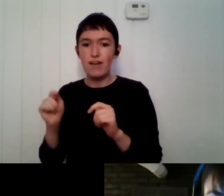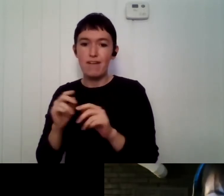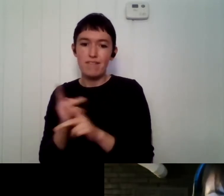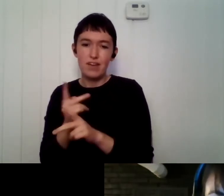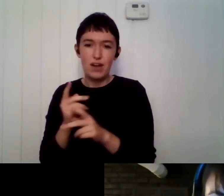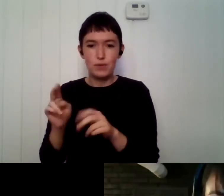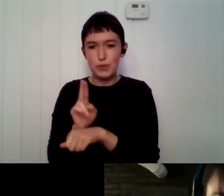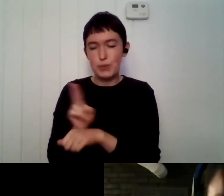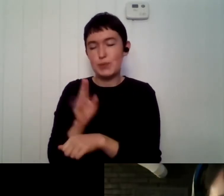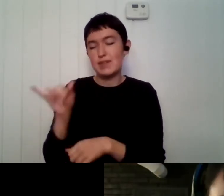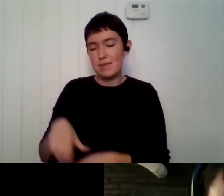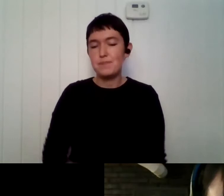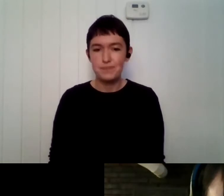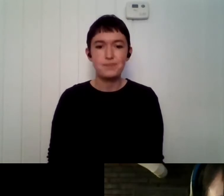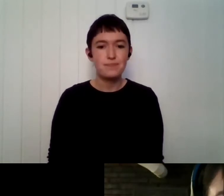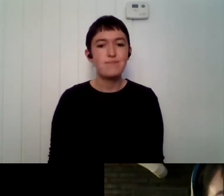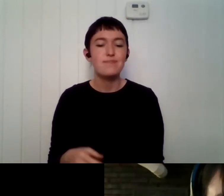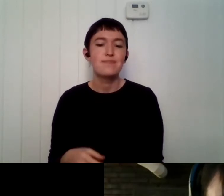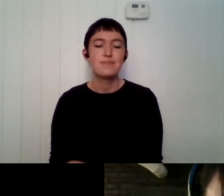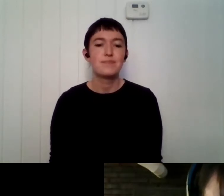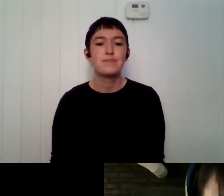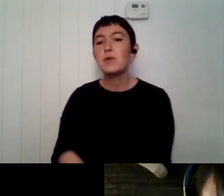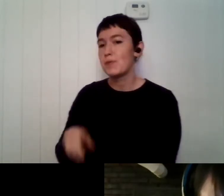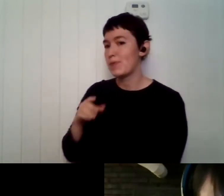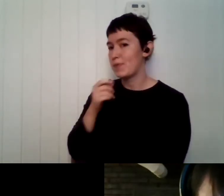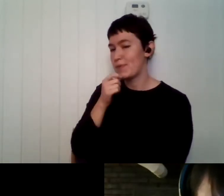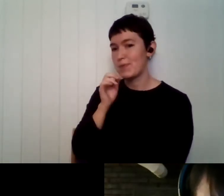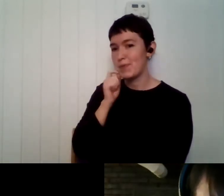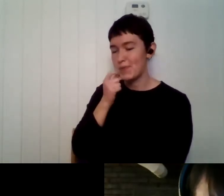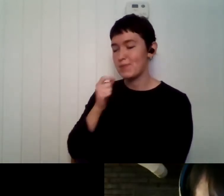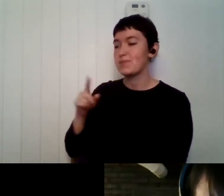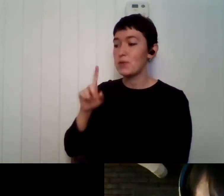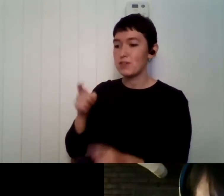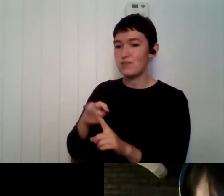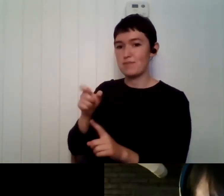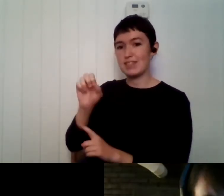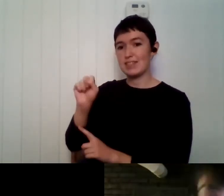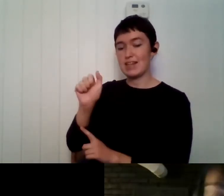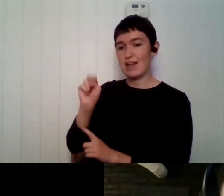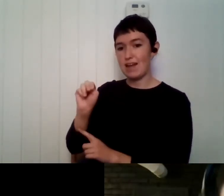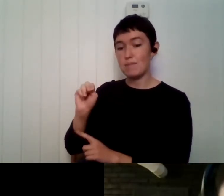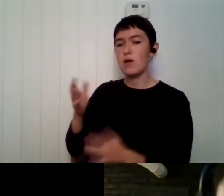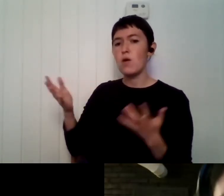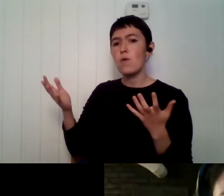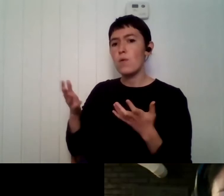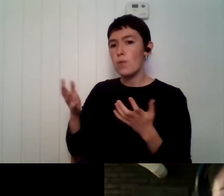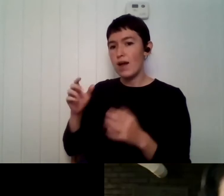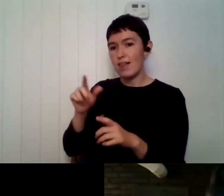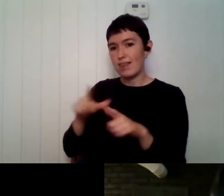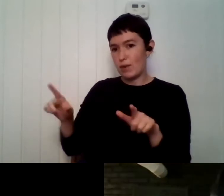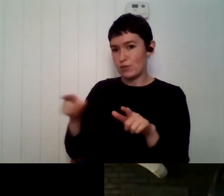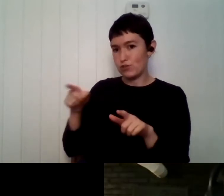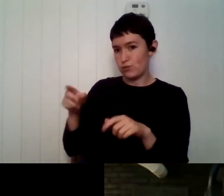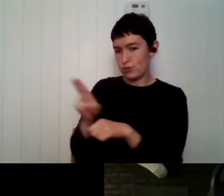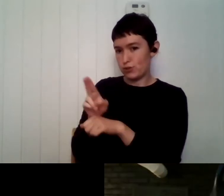thing. Very cool. We got a question from Sam. What languages do you program in? Python for almost